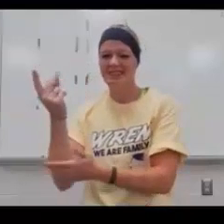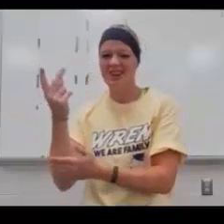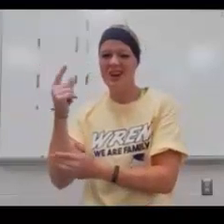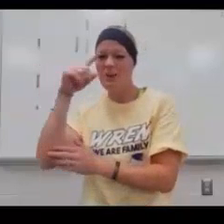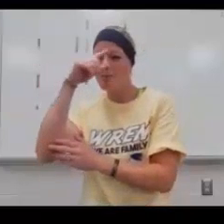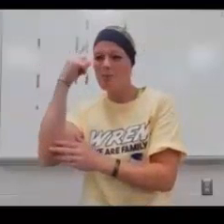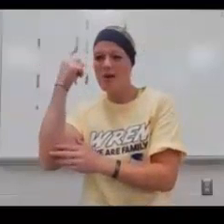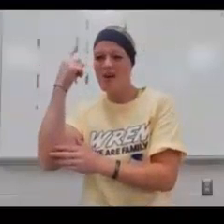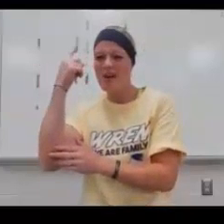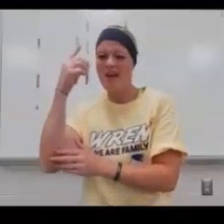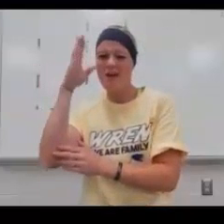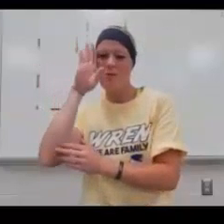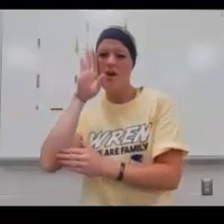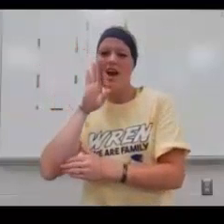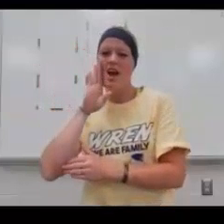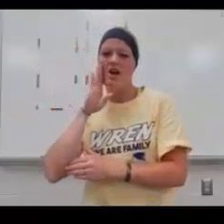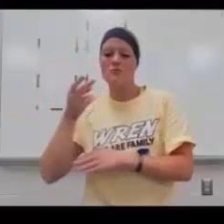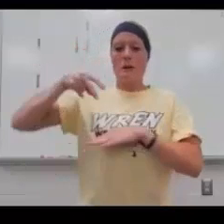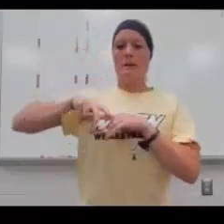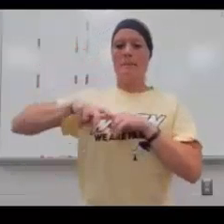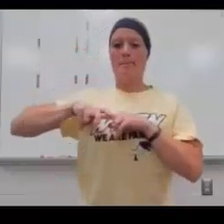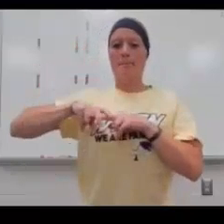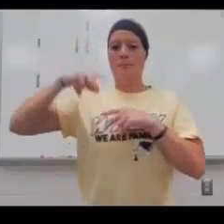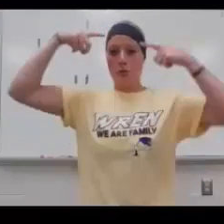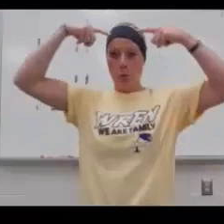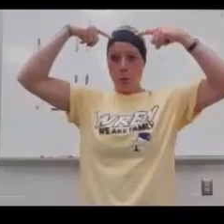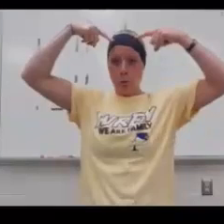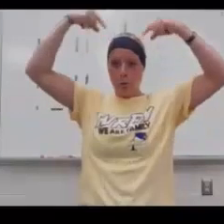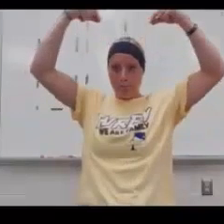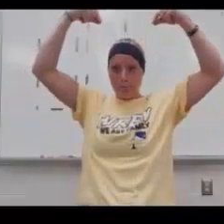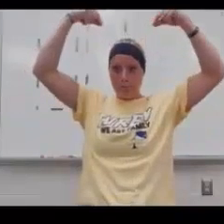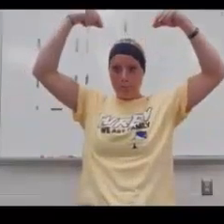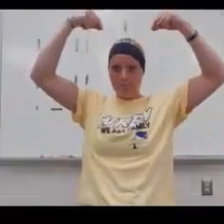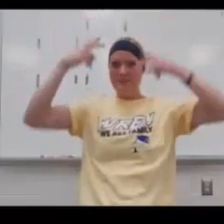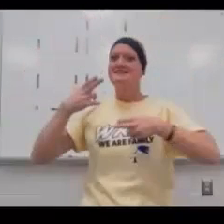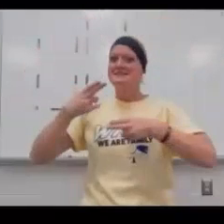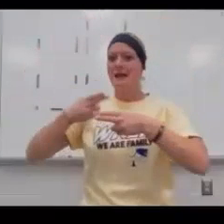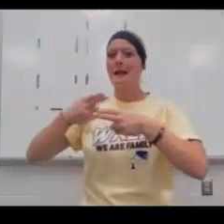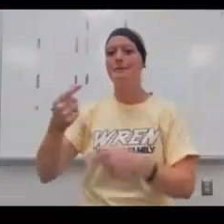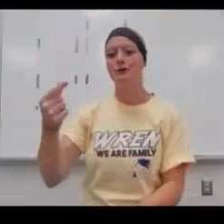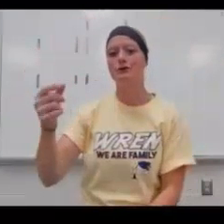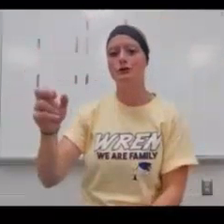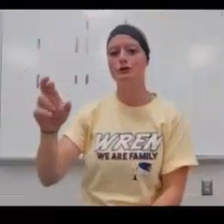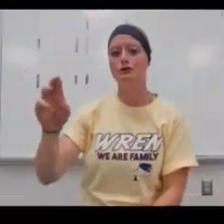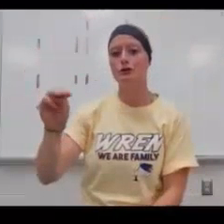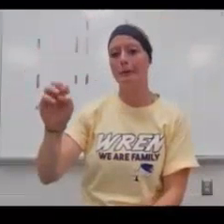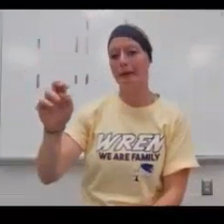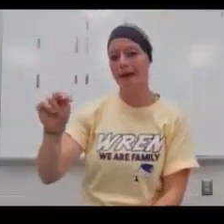Now on the bottom, you see the dog that's black and brown that's sitting up, with the pointy